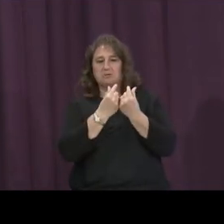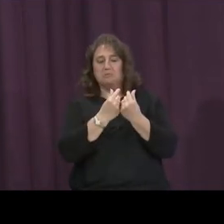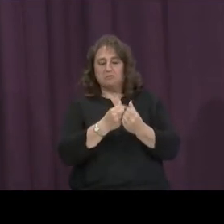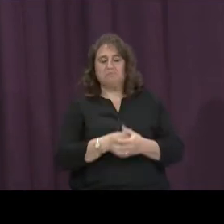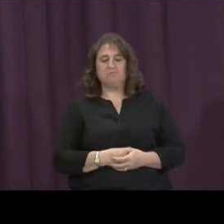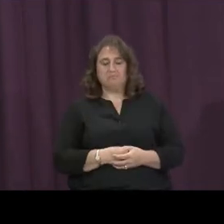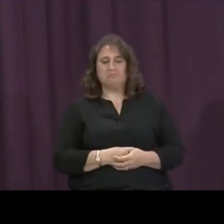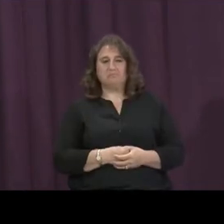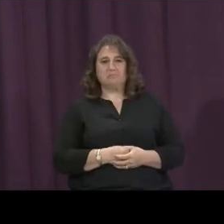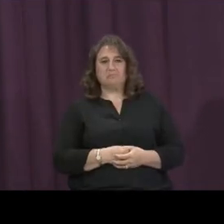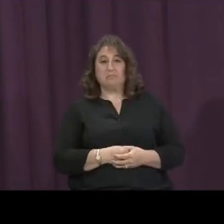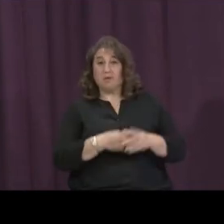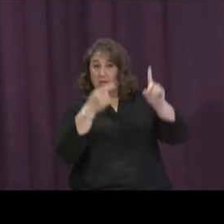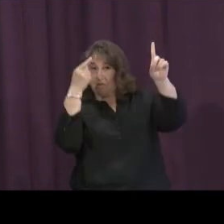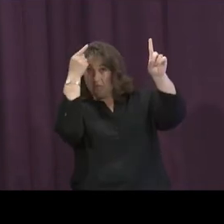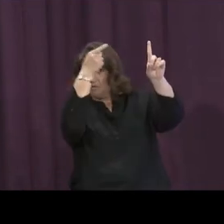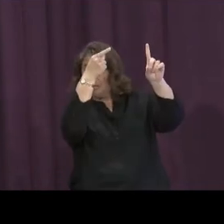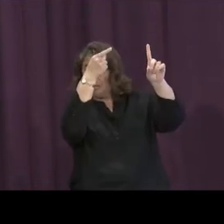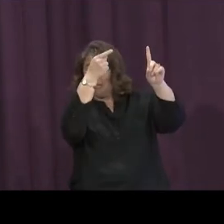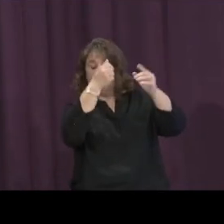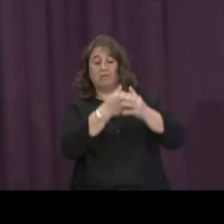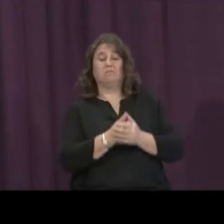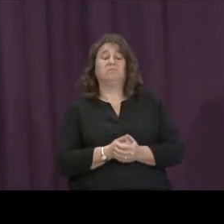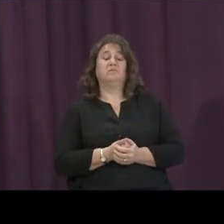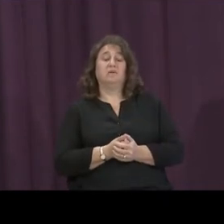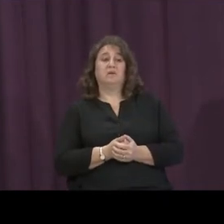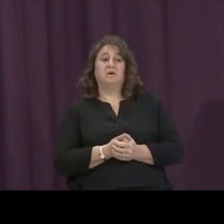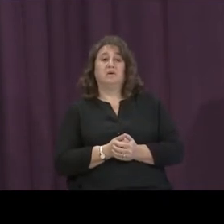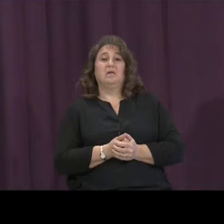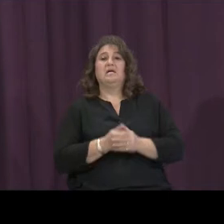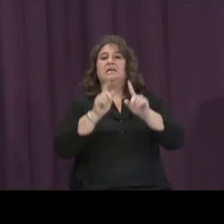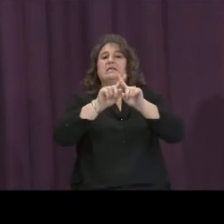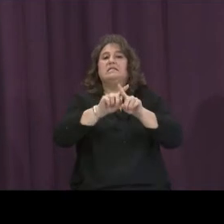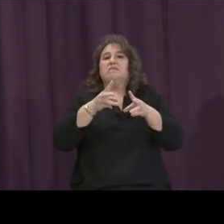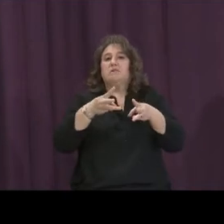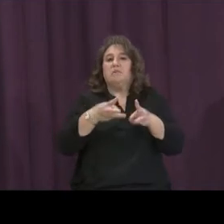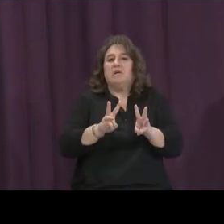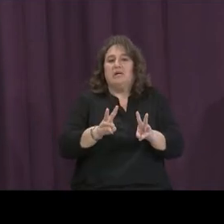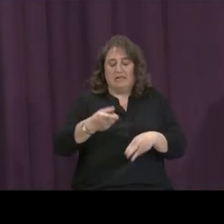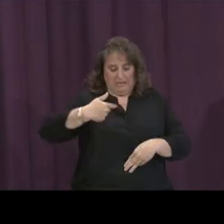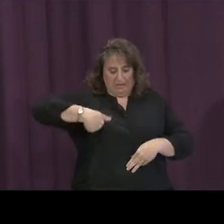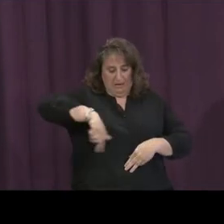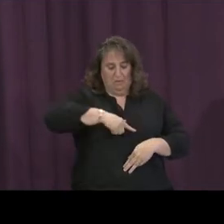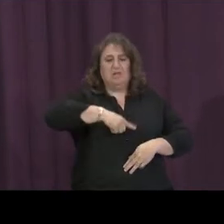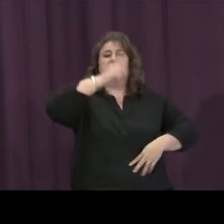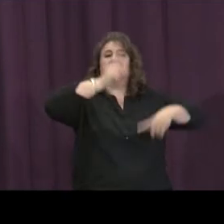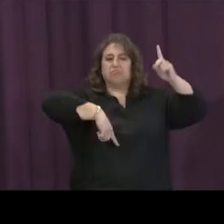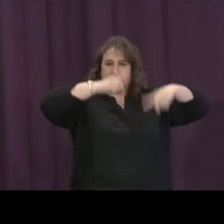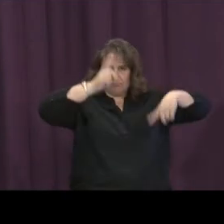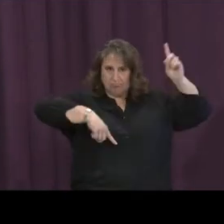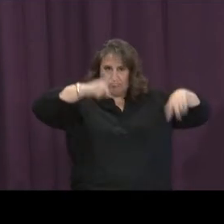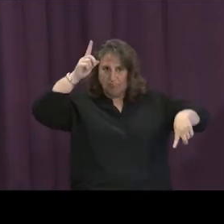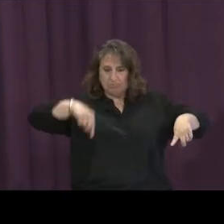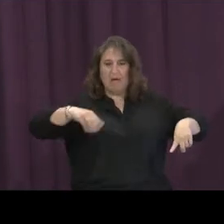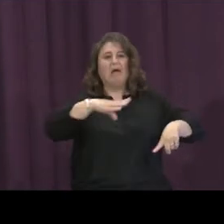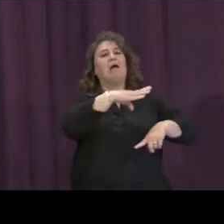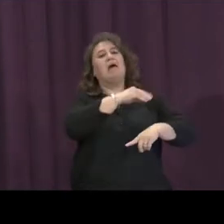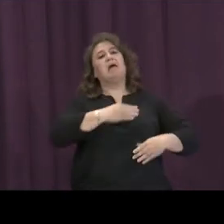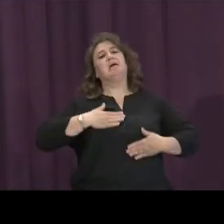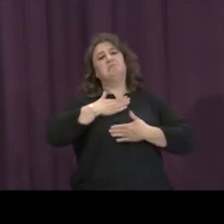Our purpose today is to explore ways in which we are a diverse group and develop appreciation